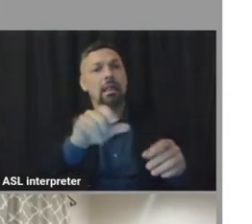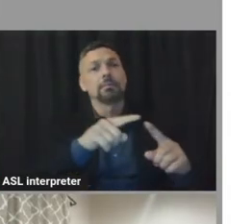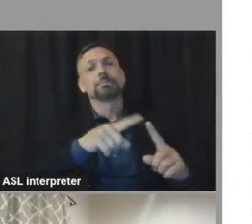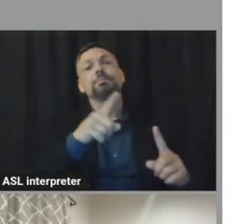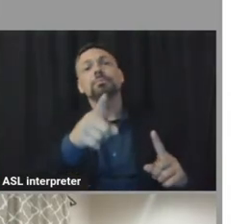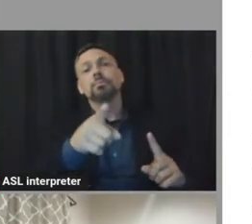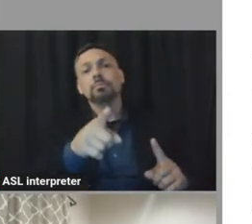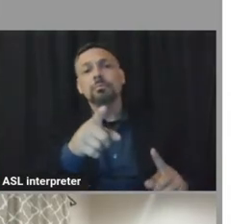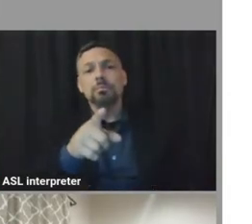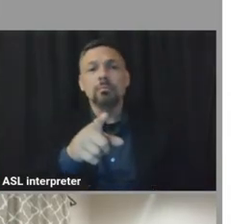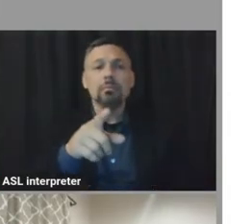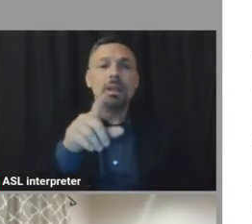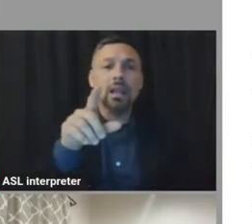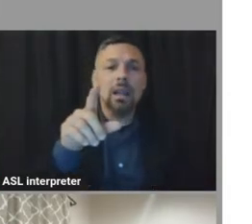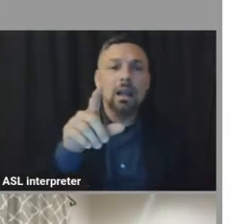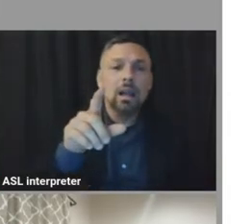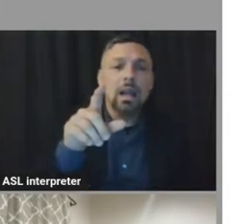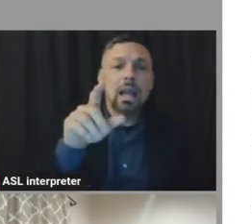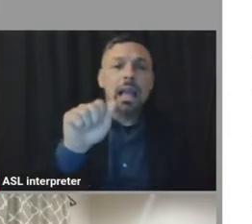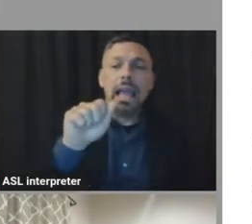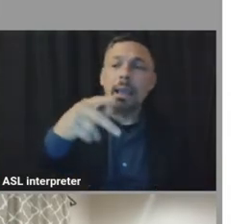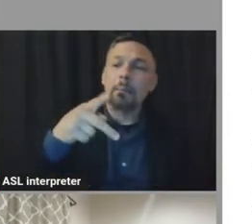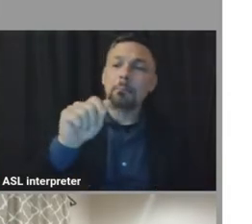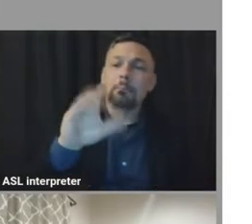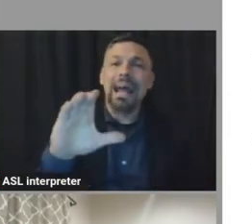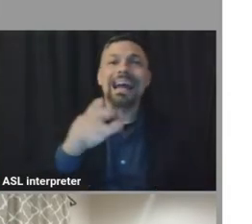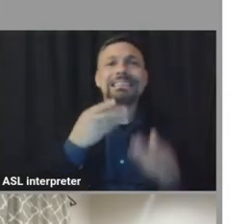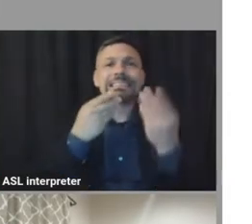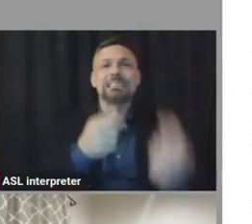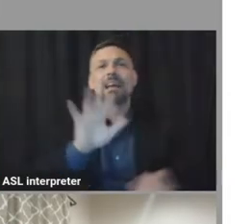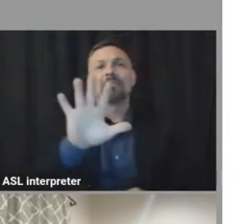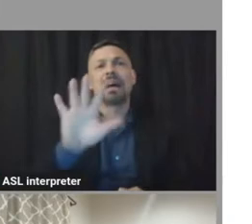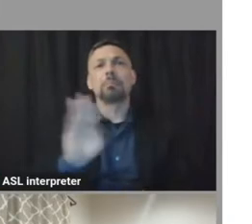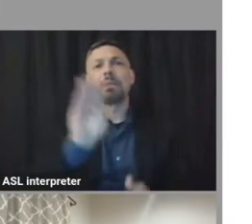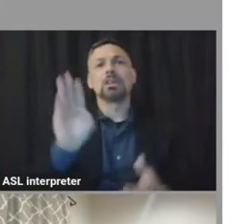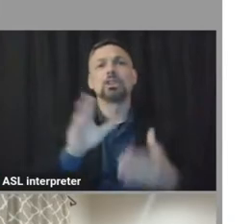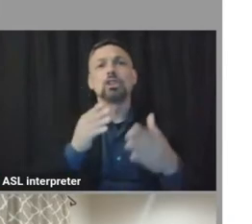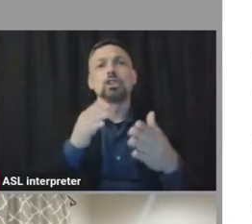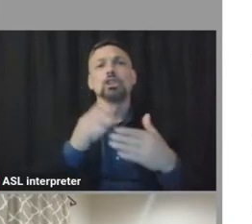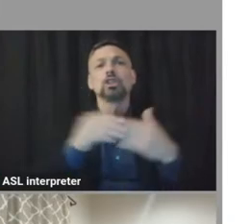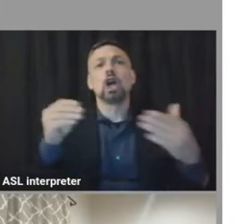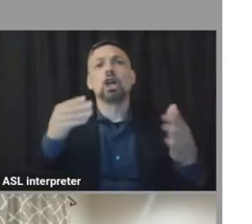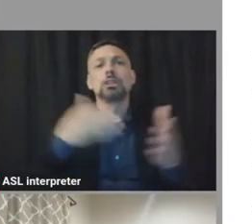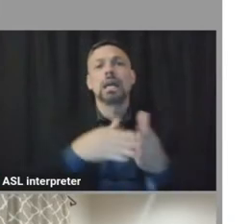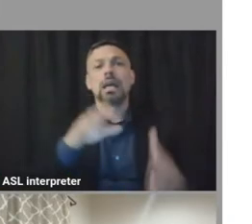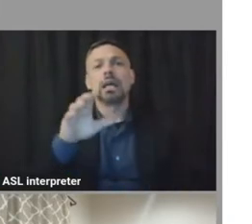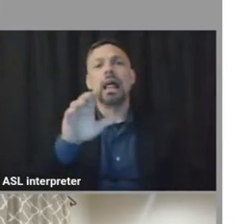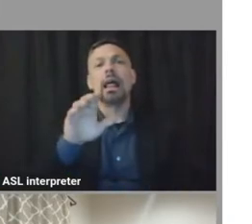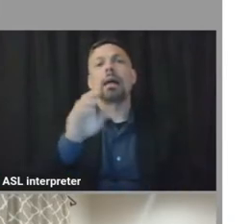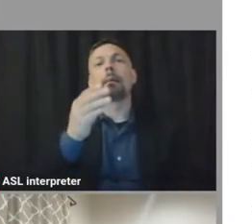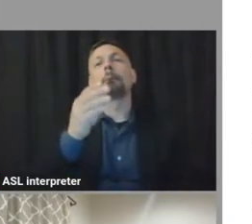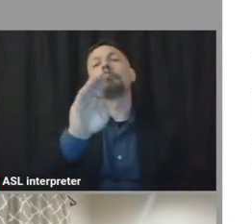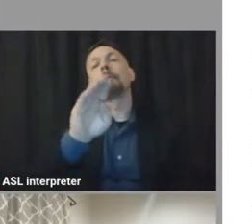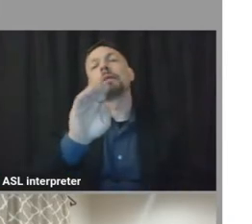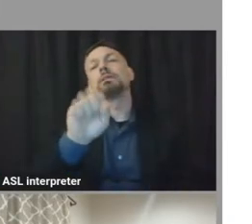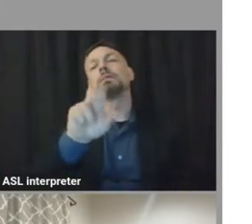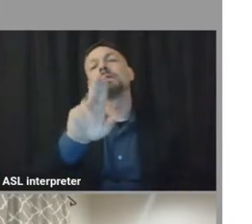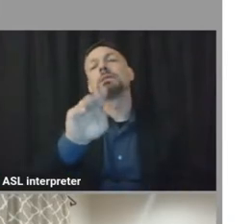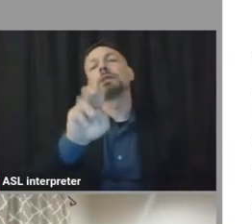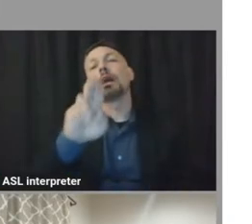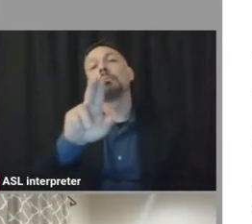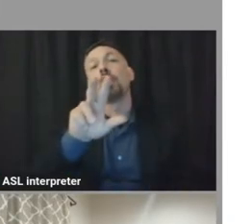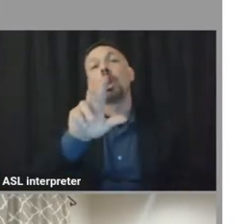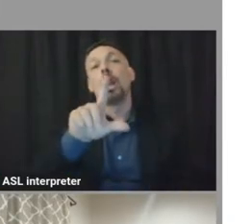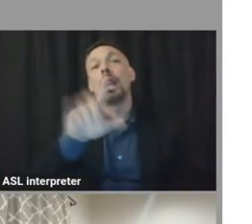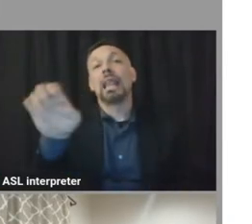but in 2022, AIPAC spent $5 million against Summer Lee, and she only won her seat by 988